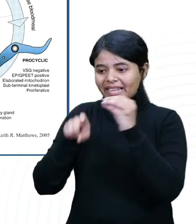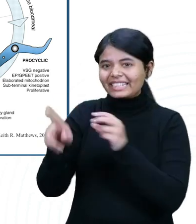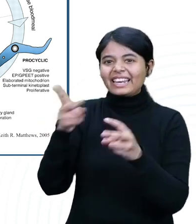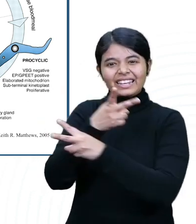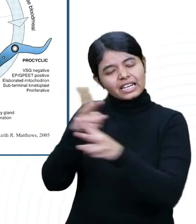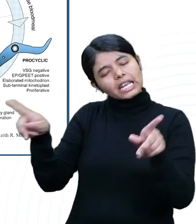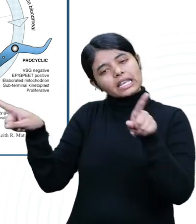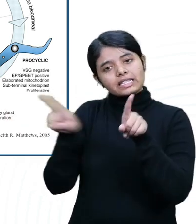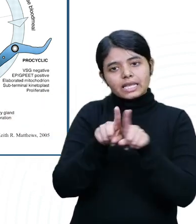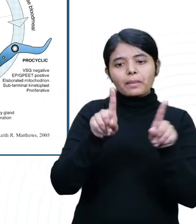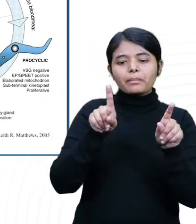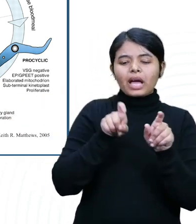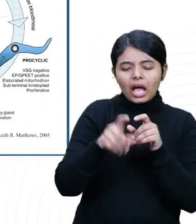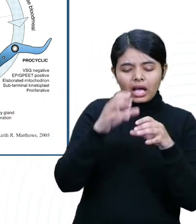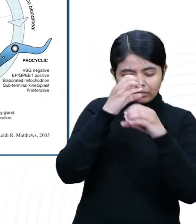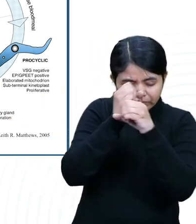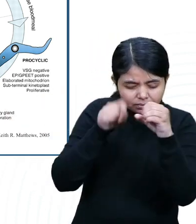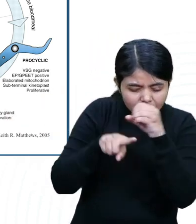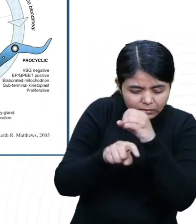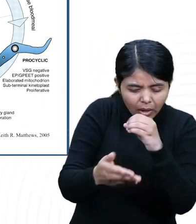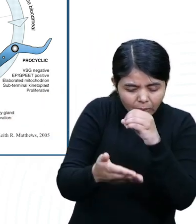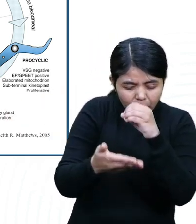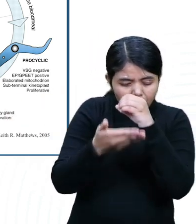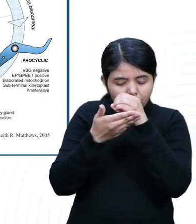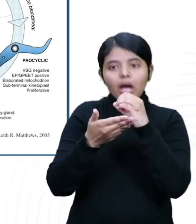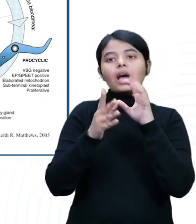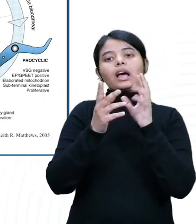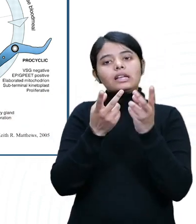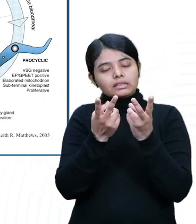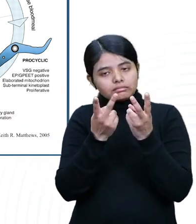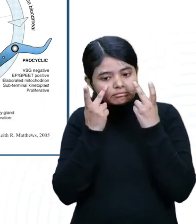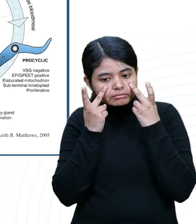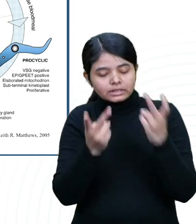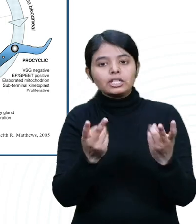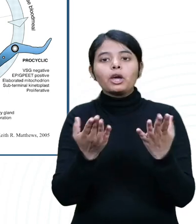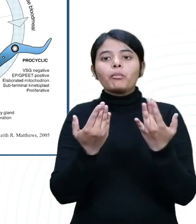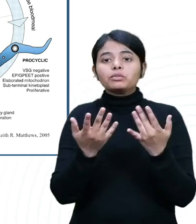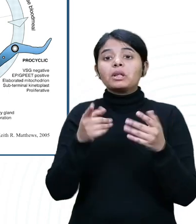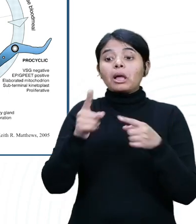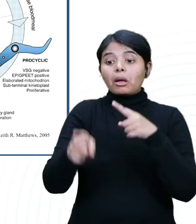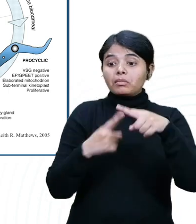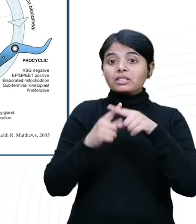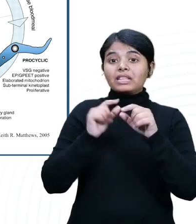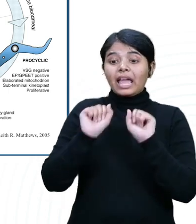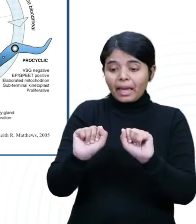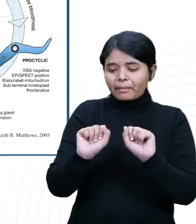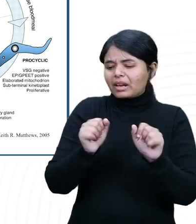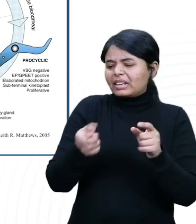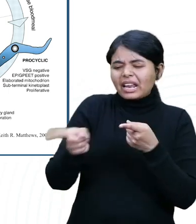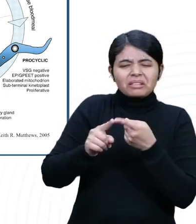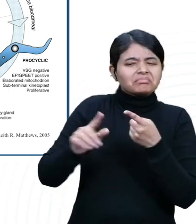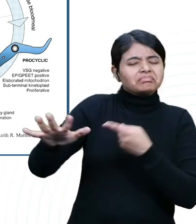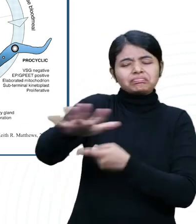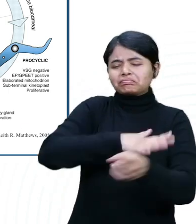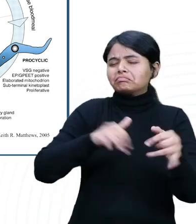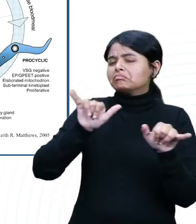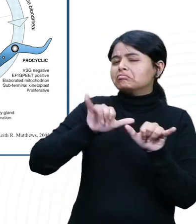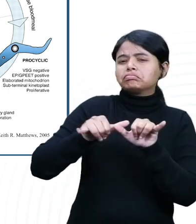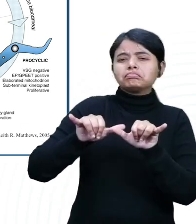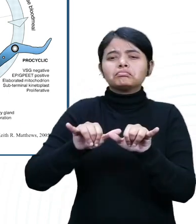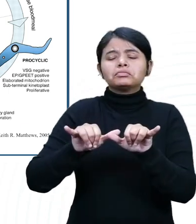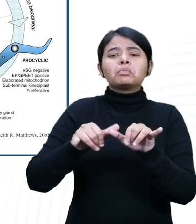CC fly, which is the vector, takes the blood meal on a mammalian host, the parasites enter into the insect and they are called as procyclic